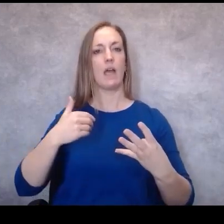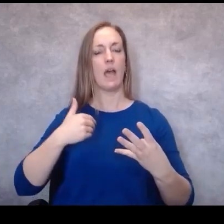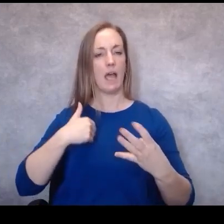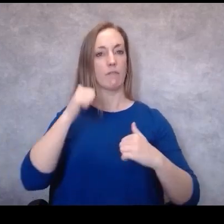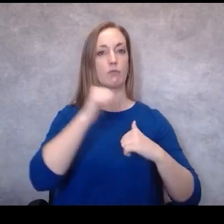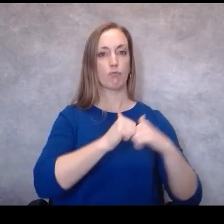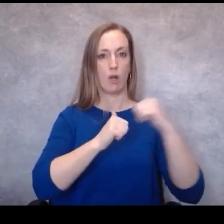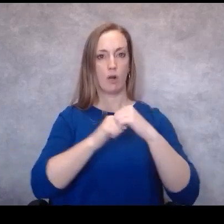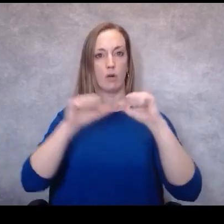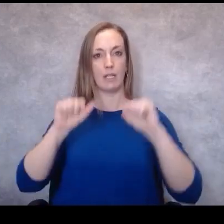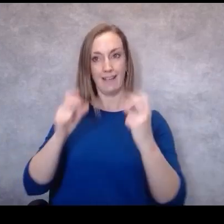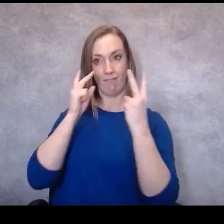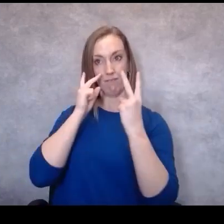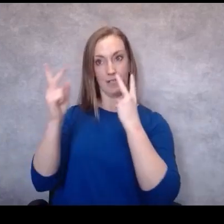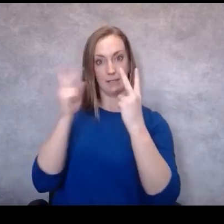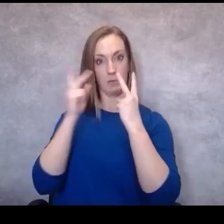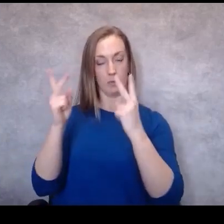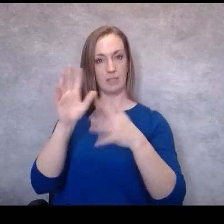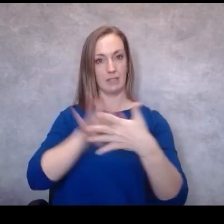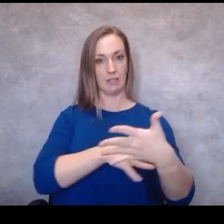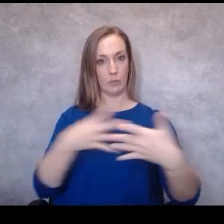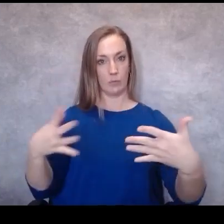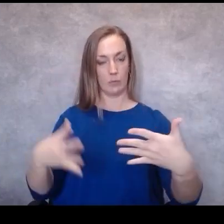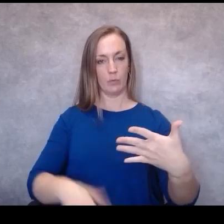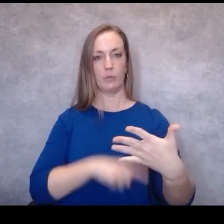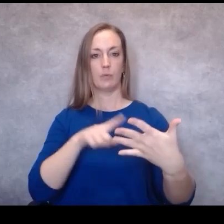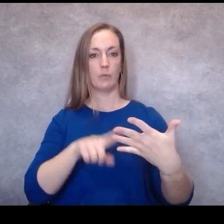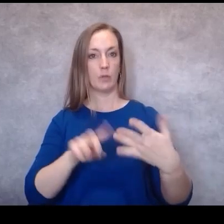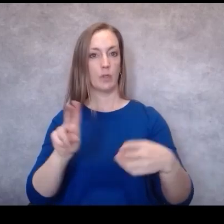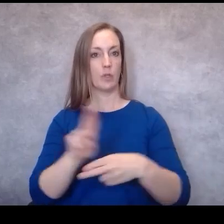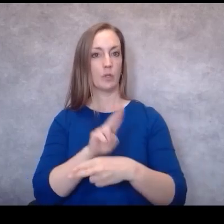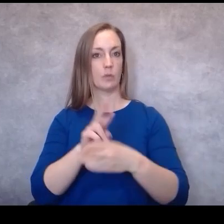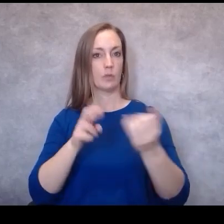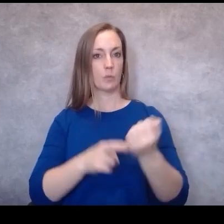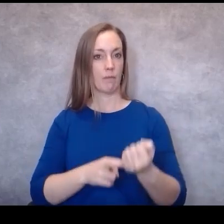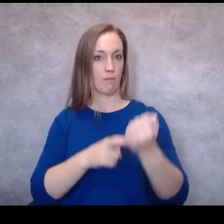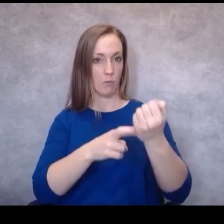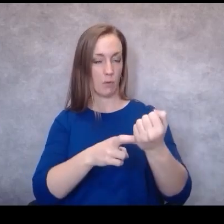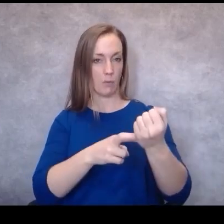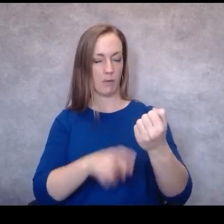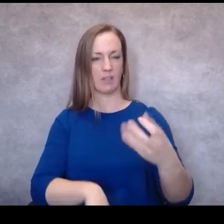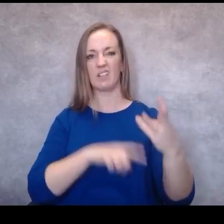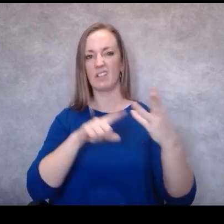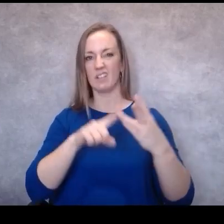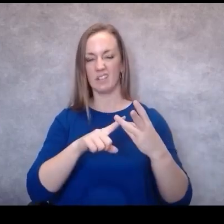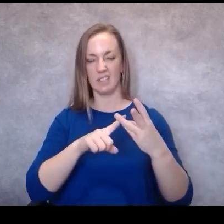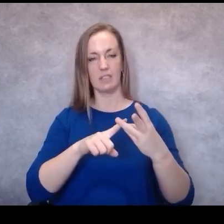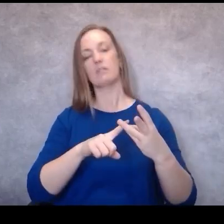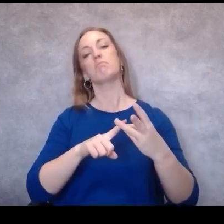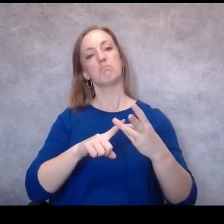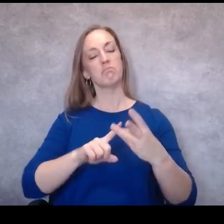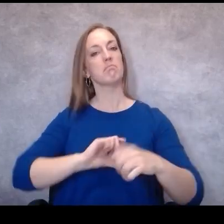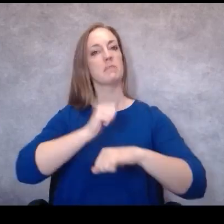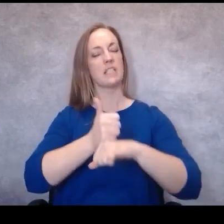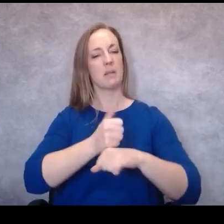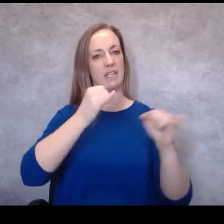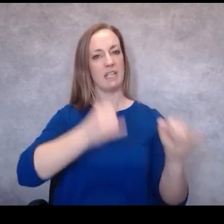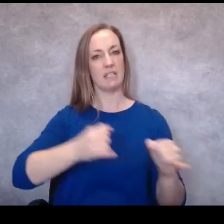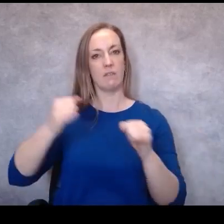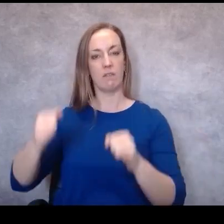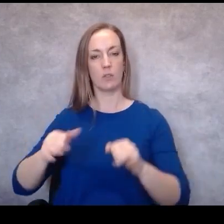visible schedule, using reinforcement, and creating individual calming spaces.